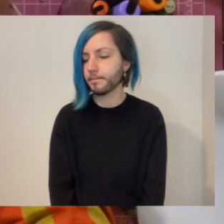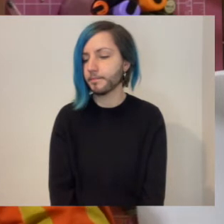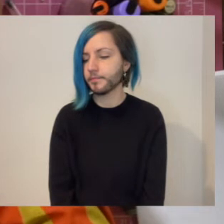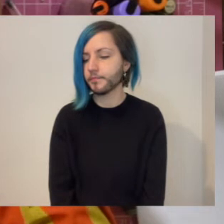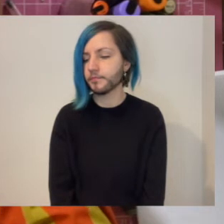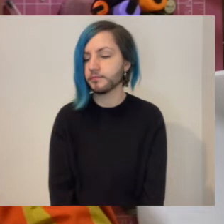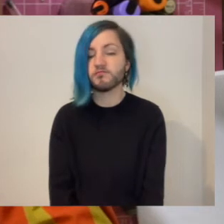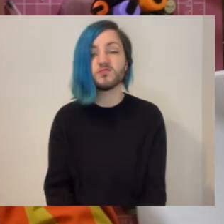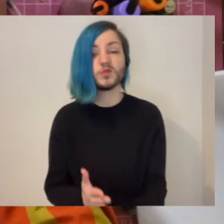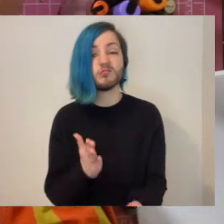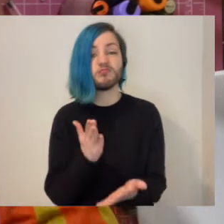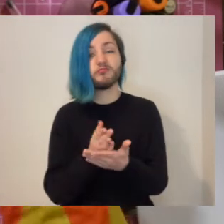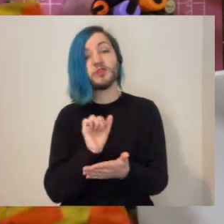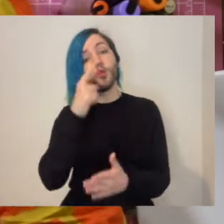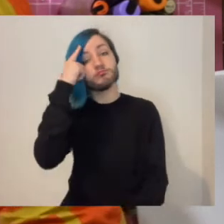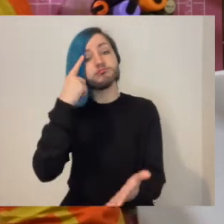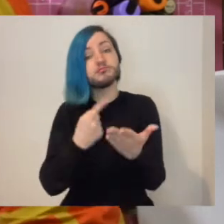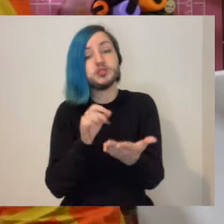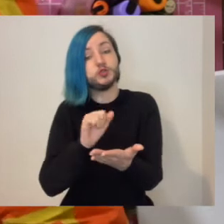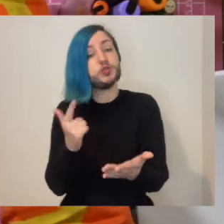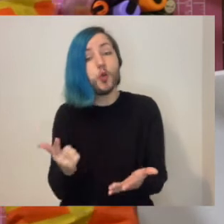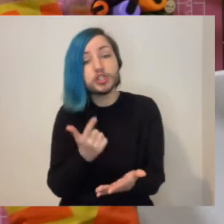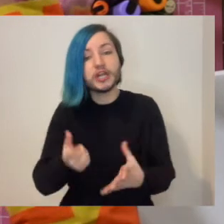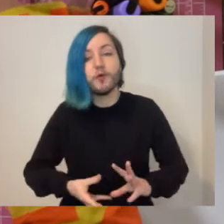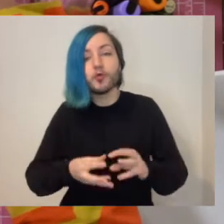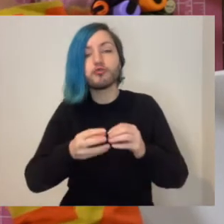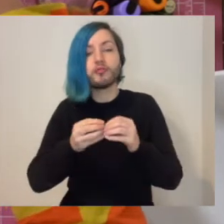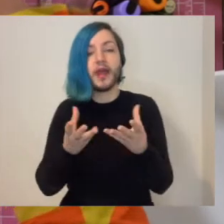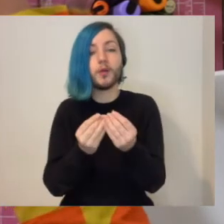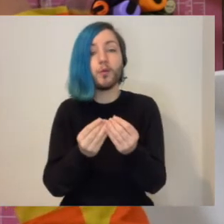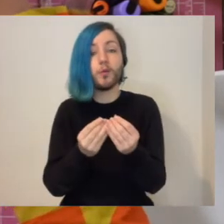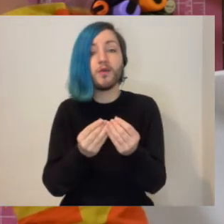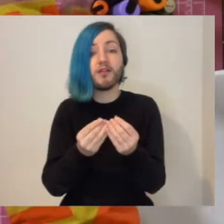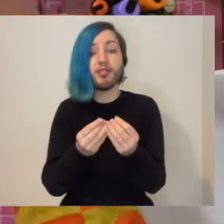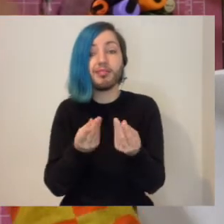so this is just personal to you, whatever journey you want to go on with the Textiles truck.